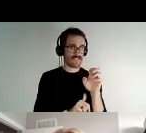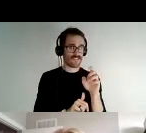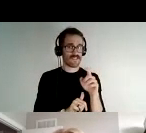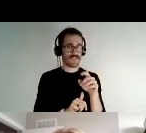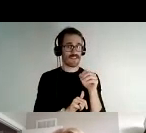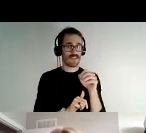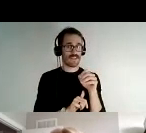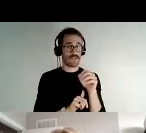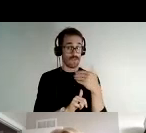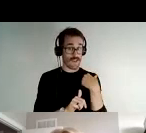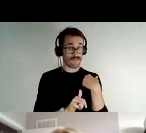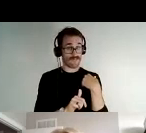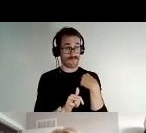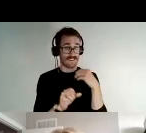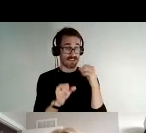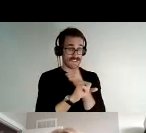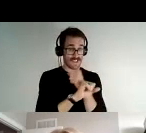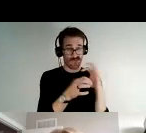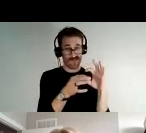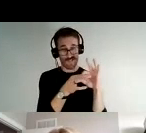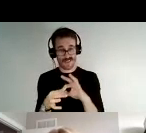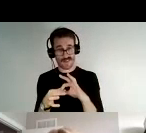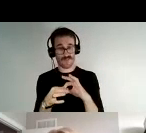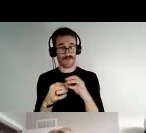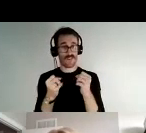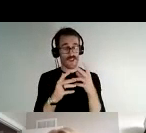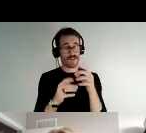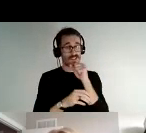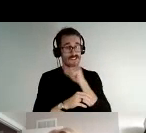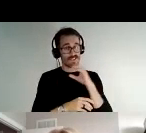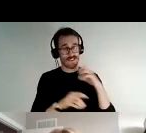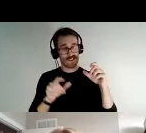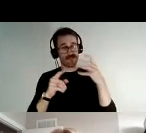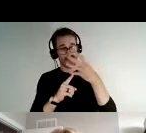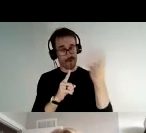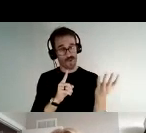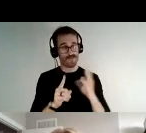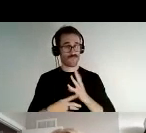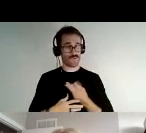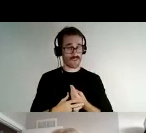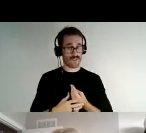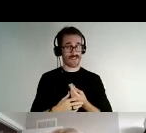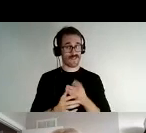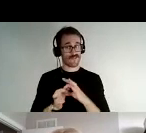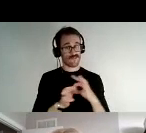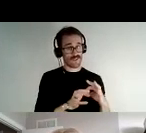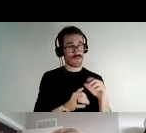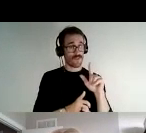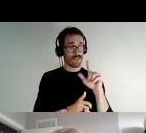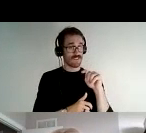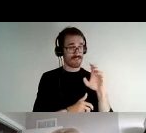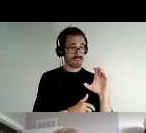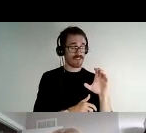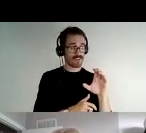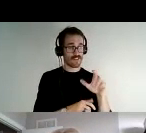2SLGBTIQQA plus communities, really with seniors in the population, and specifically looking at that with long-term care homes?